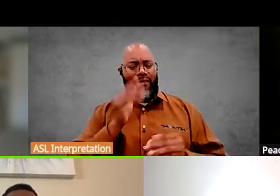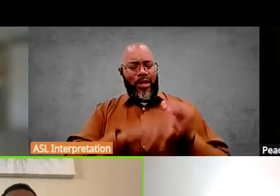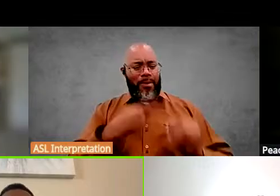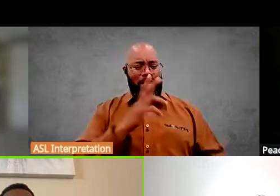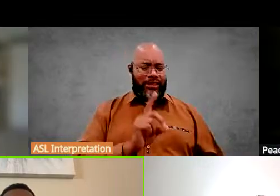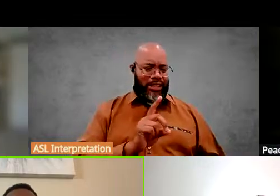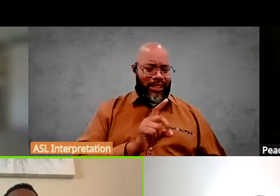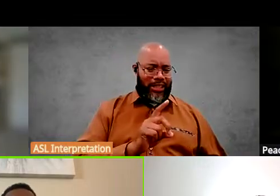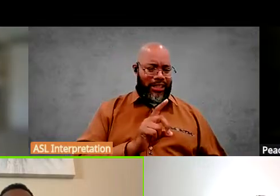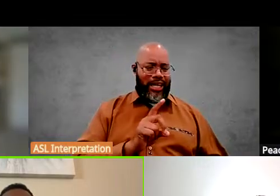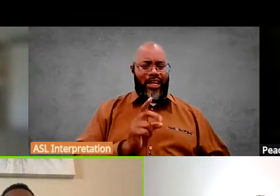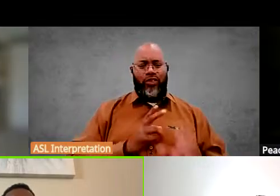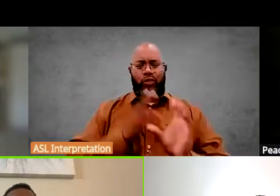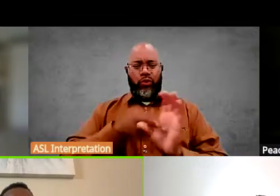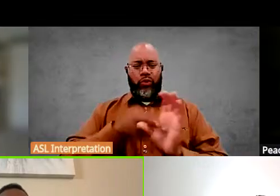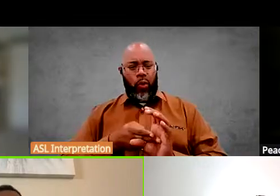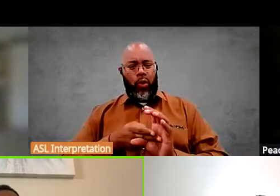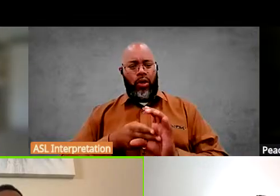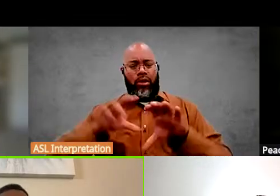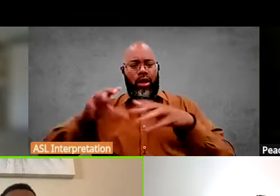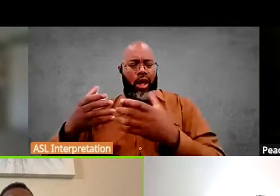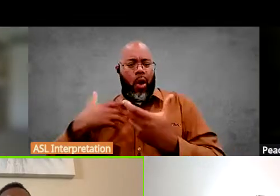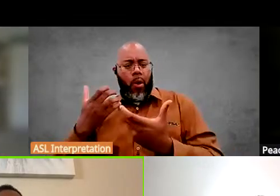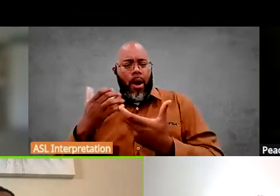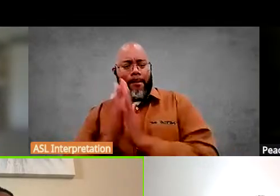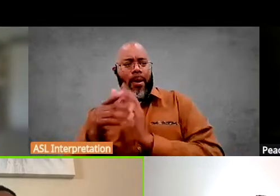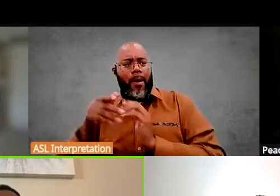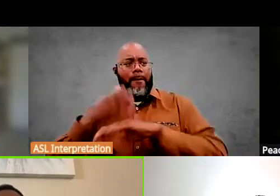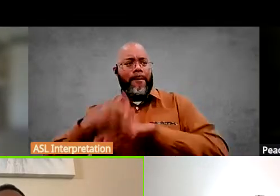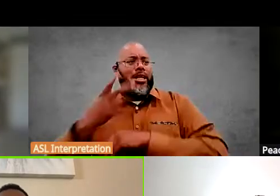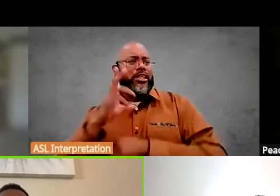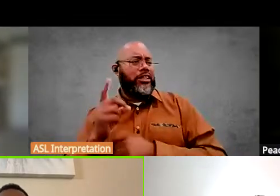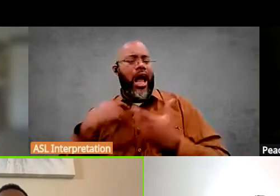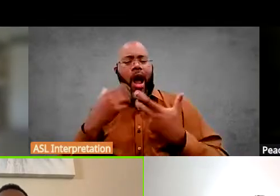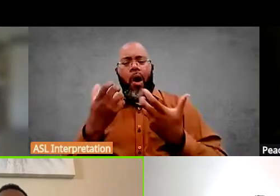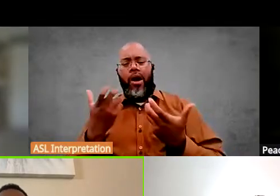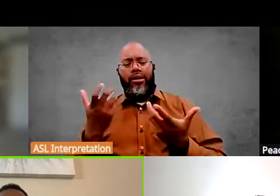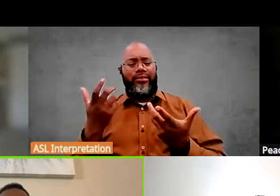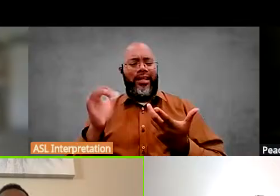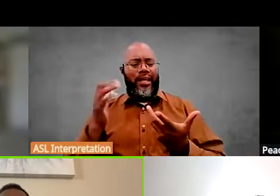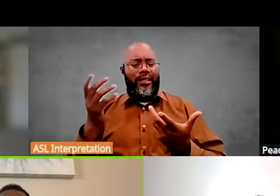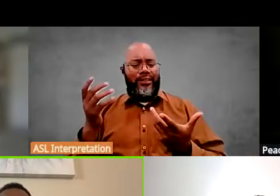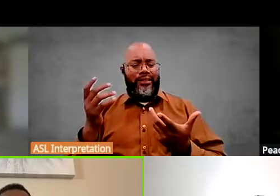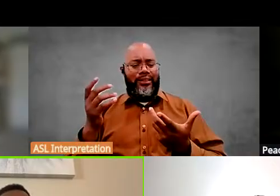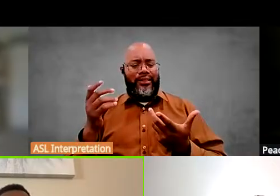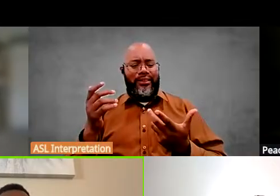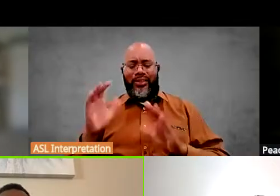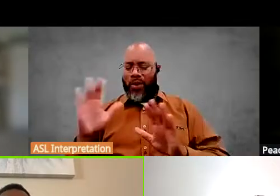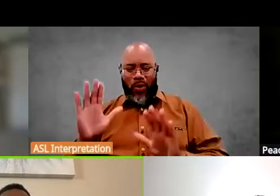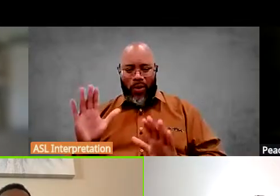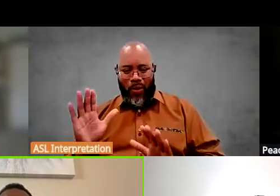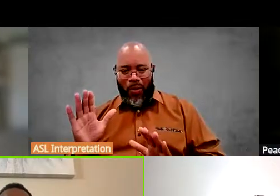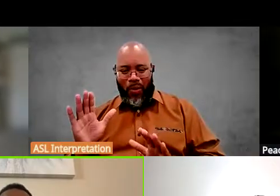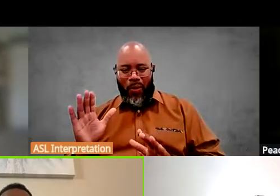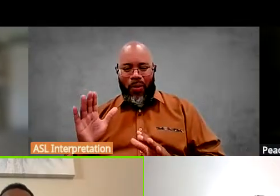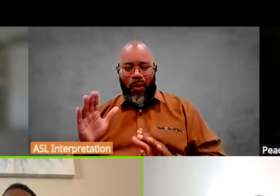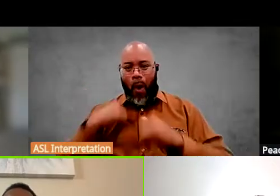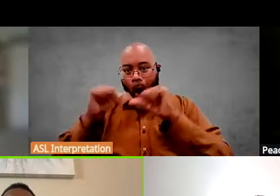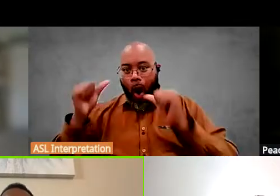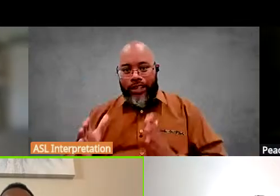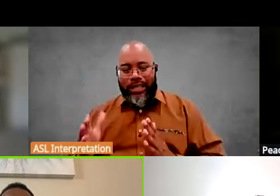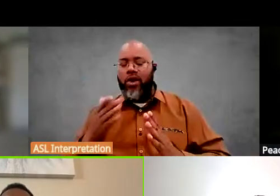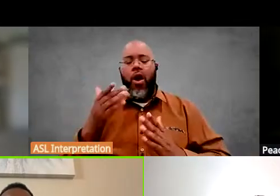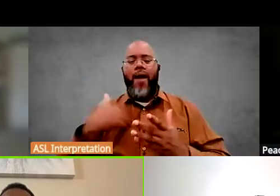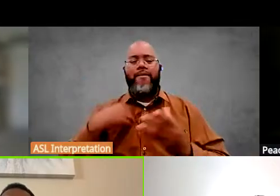PhD and join the bandwagon of, like, oh, I want to be a postdoc. Oh, I'm gonna be like an academic. No, there are more things. There